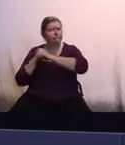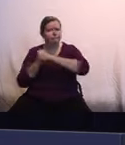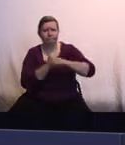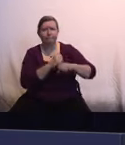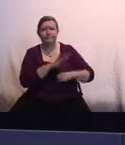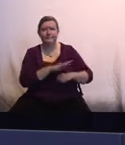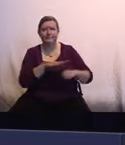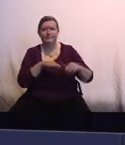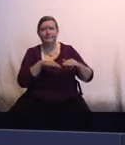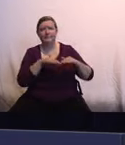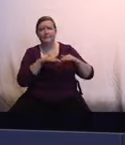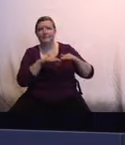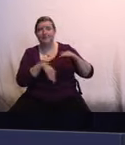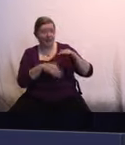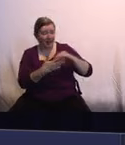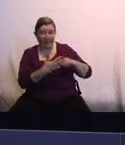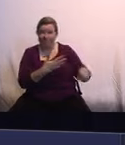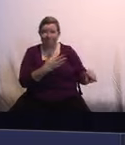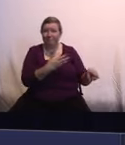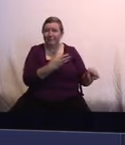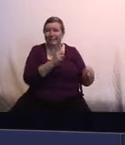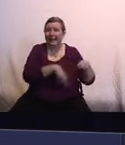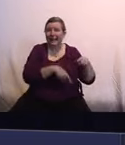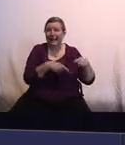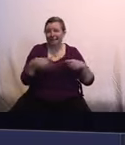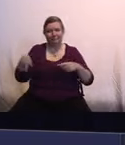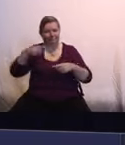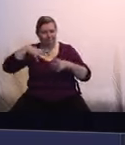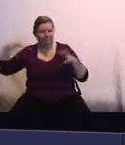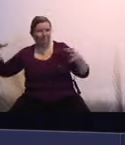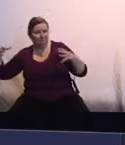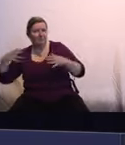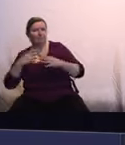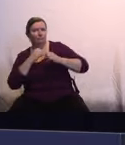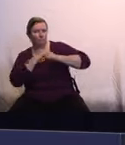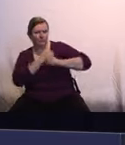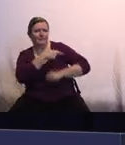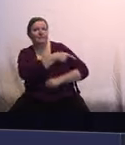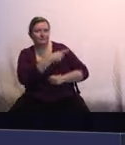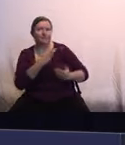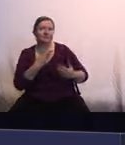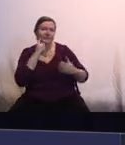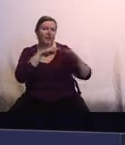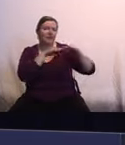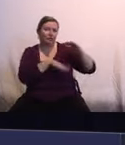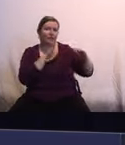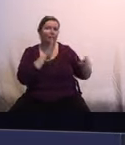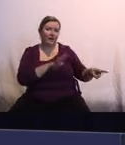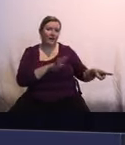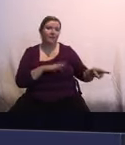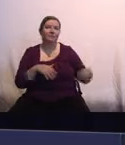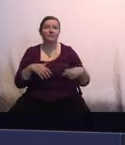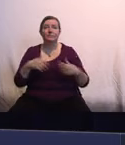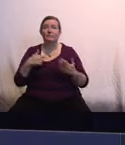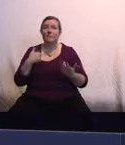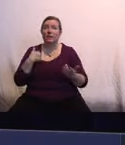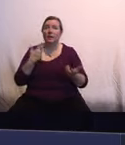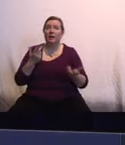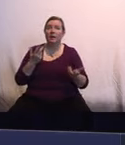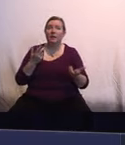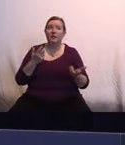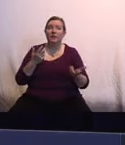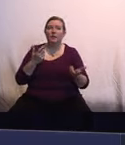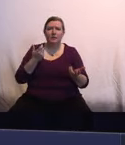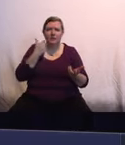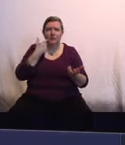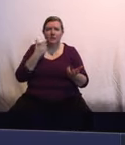have received reports of 4 COVID-19 associated pediatric deaths since Christmas. There